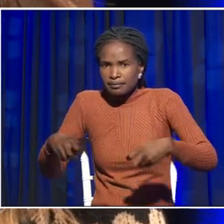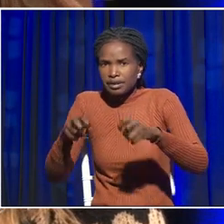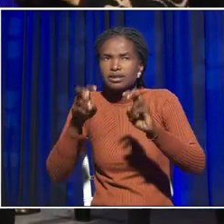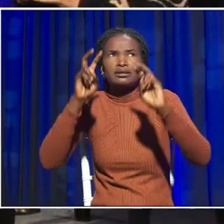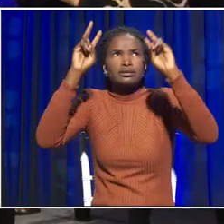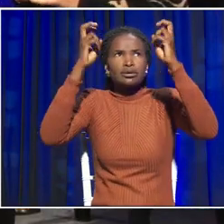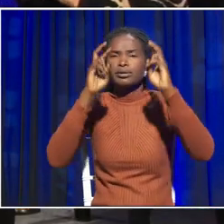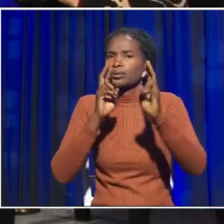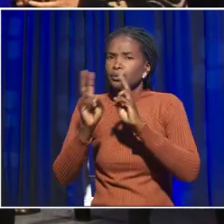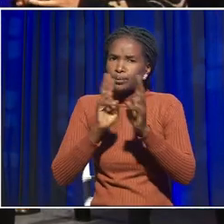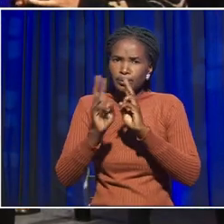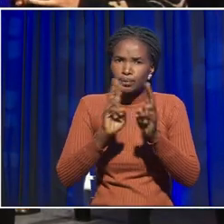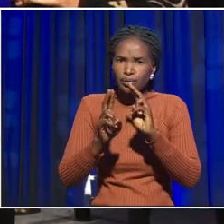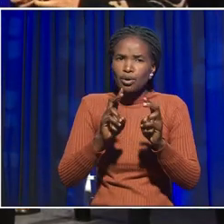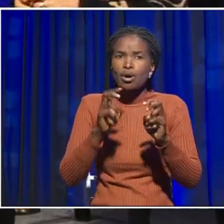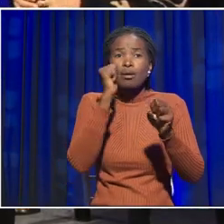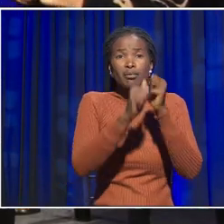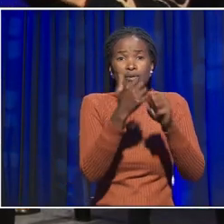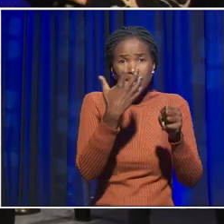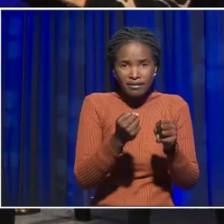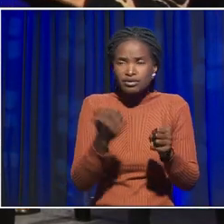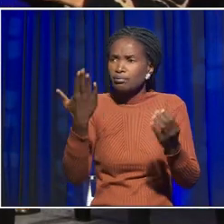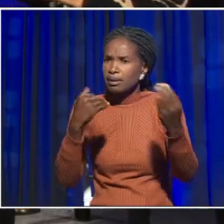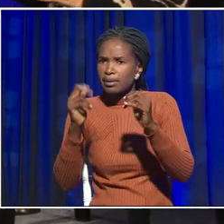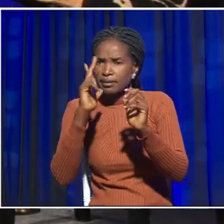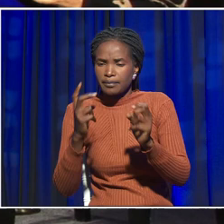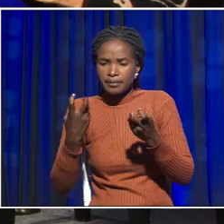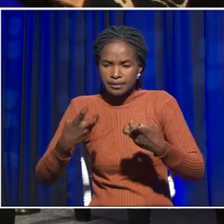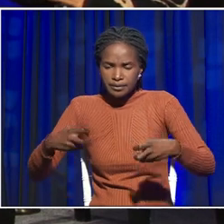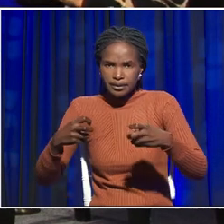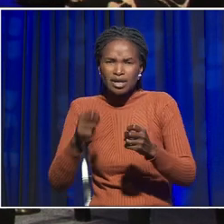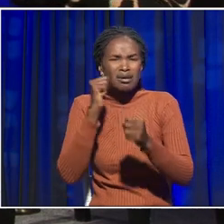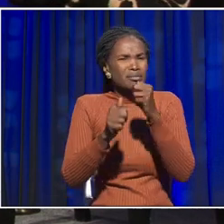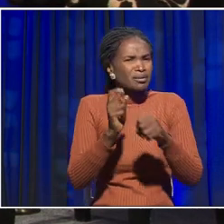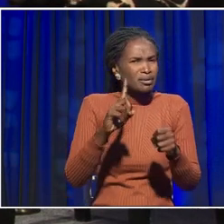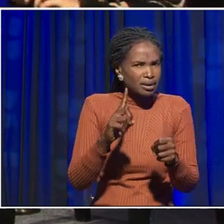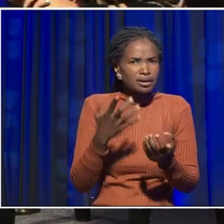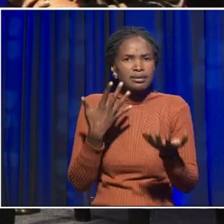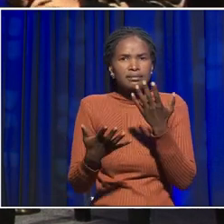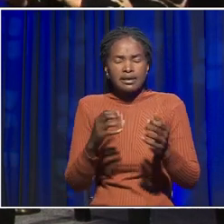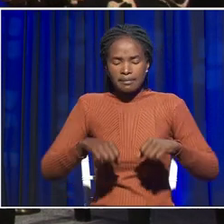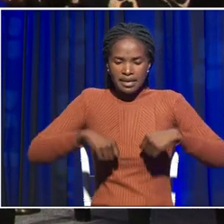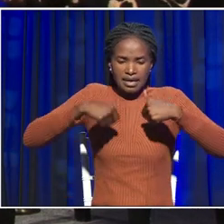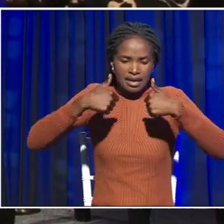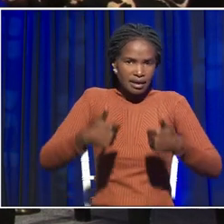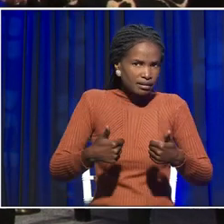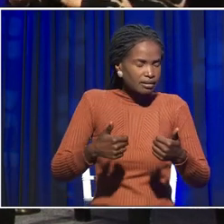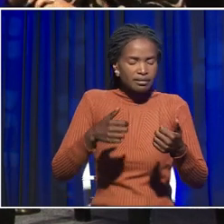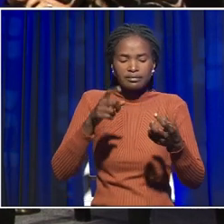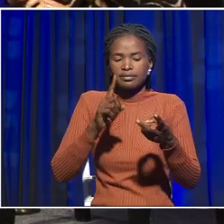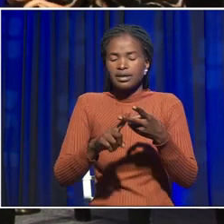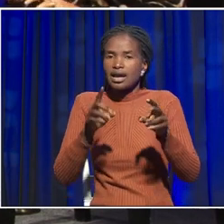topic. So they wanna solve a problem. So what problem do we want to solve? Is it has to do with healthcare? Does it have to do